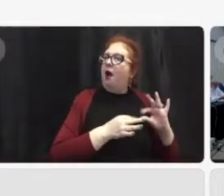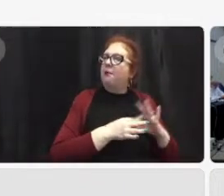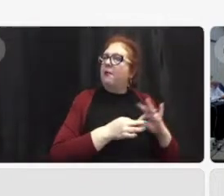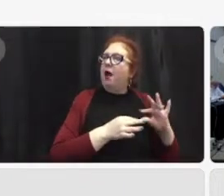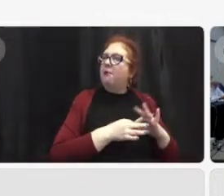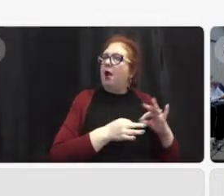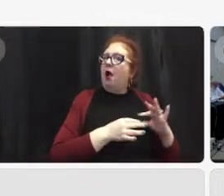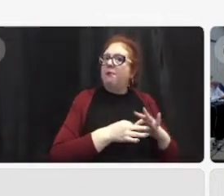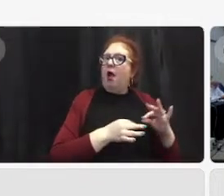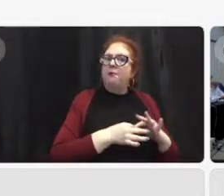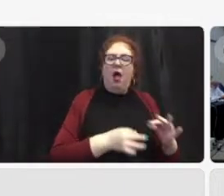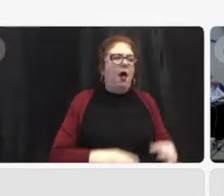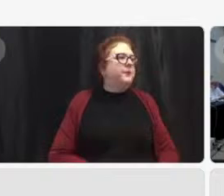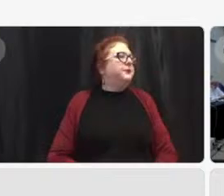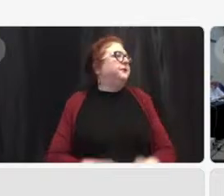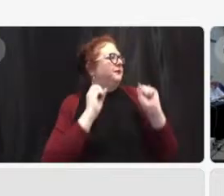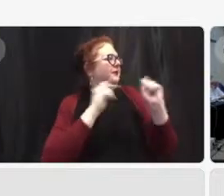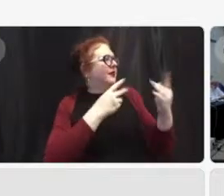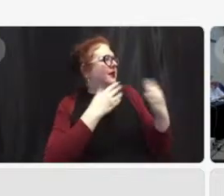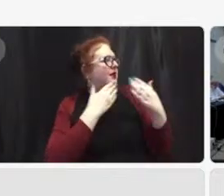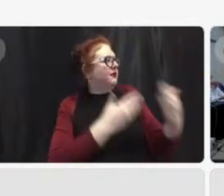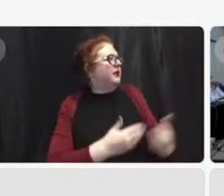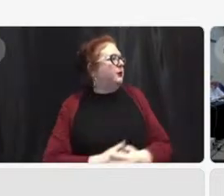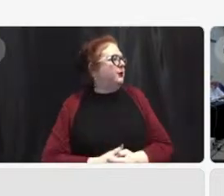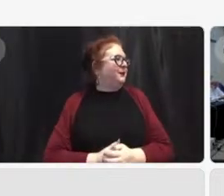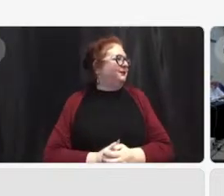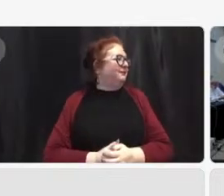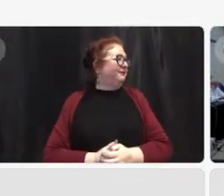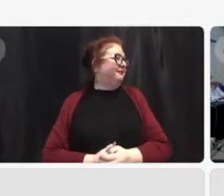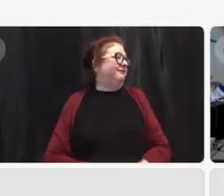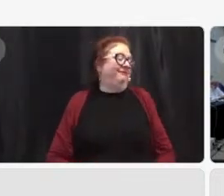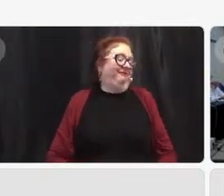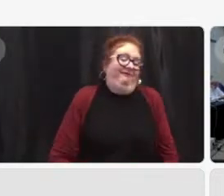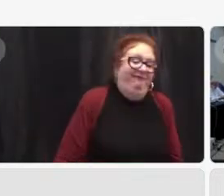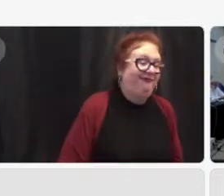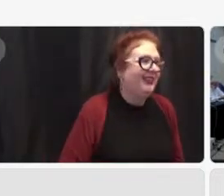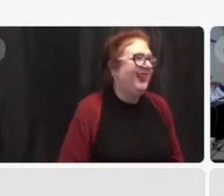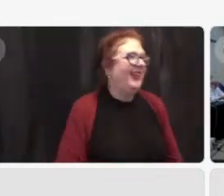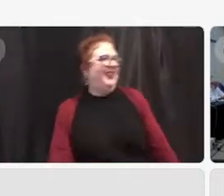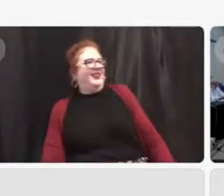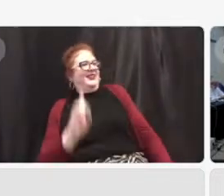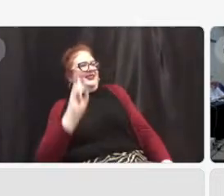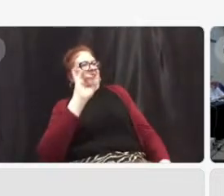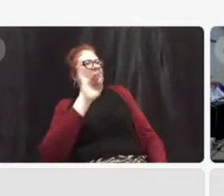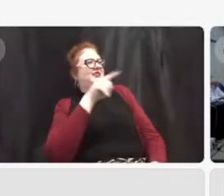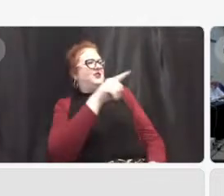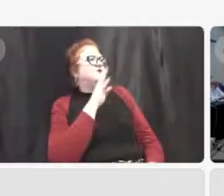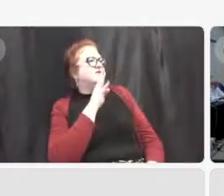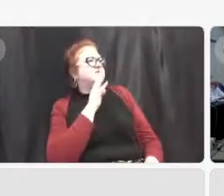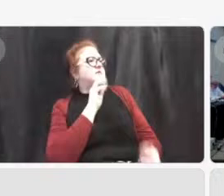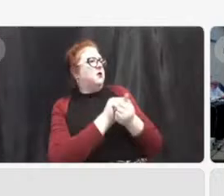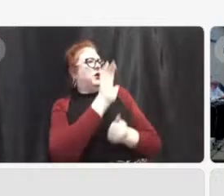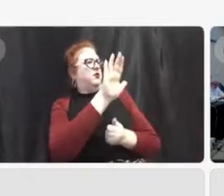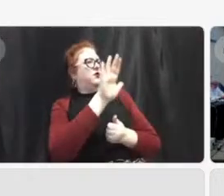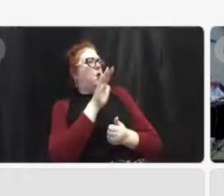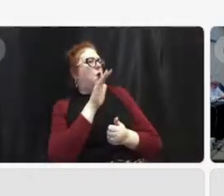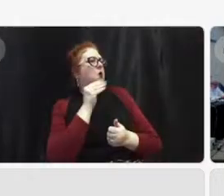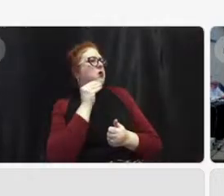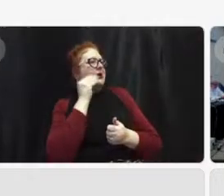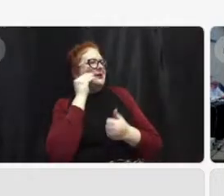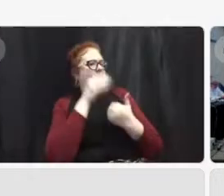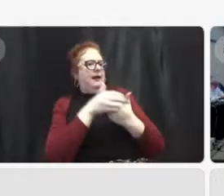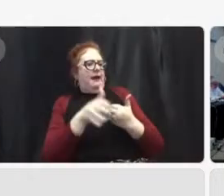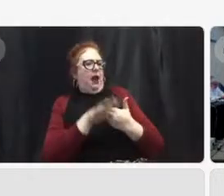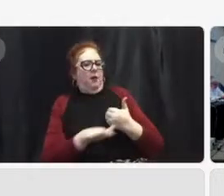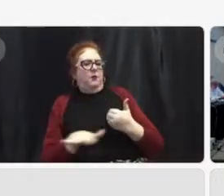All right. Thank you. Now, Mr. Martin, did you get a chance to speak to your neighbors pretty much, maybe directly, or talk